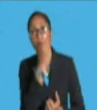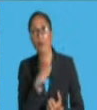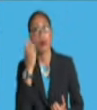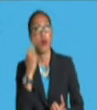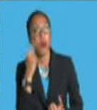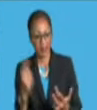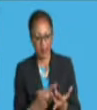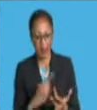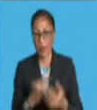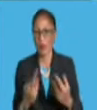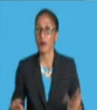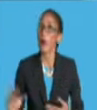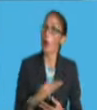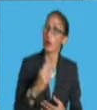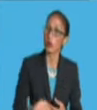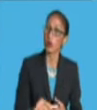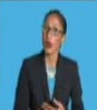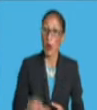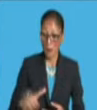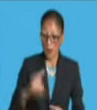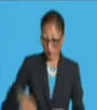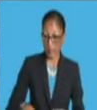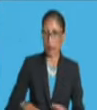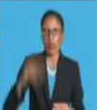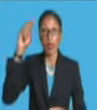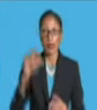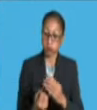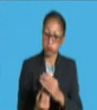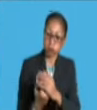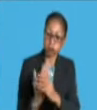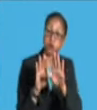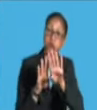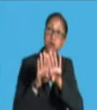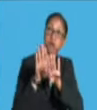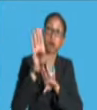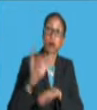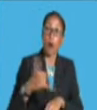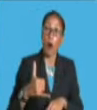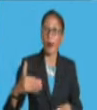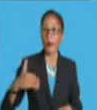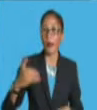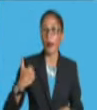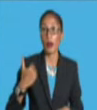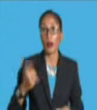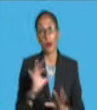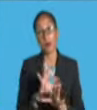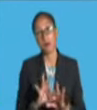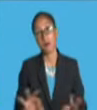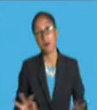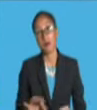other resources for everyone. And may this nation of ours thrive and flourish, be productive, and may all live here, progress and